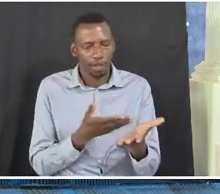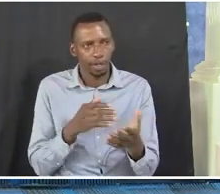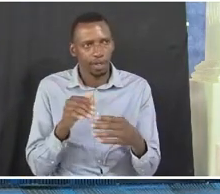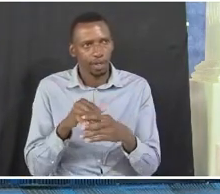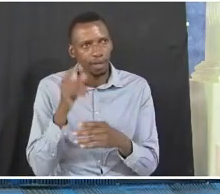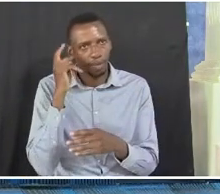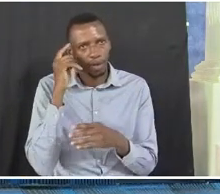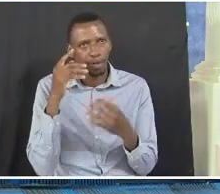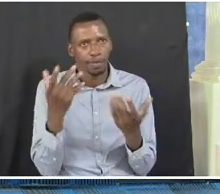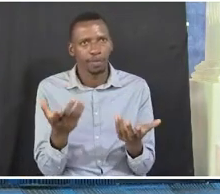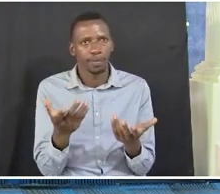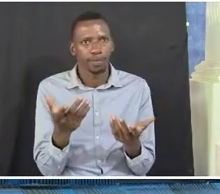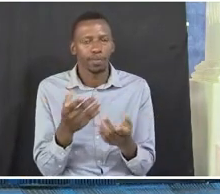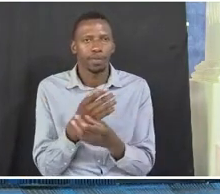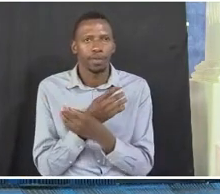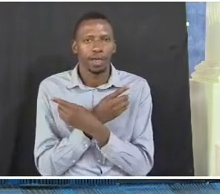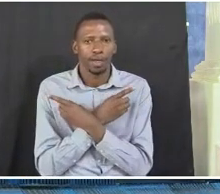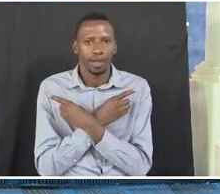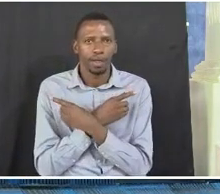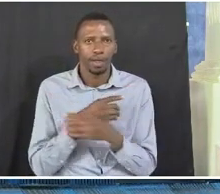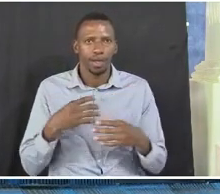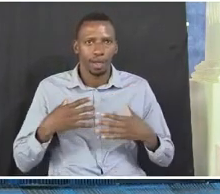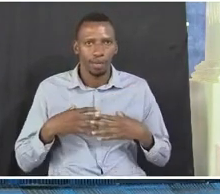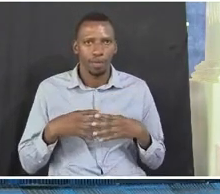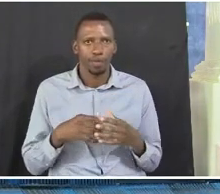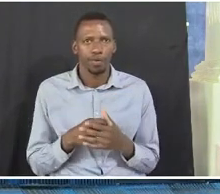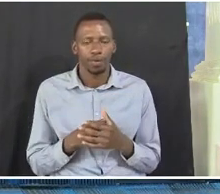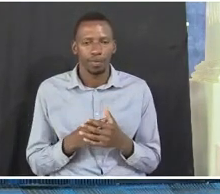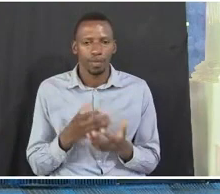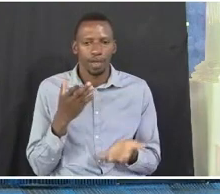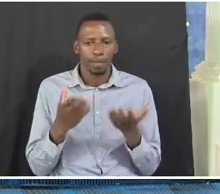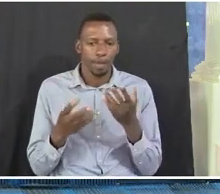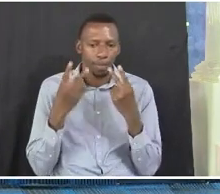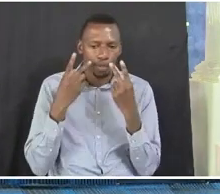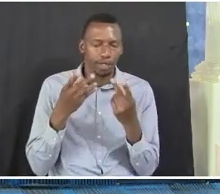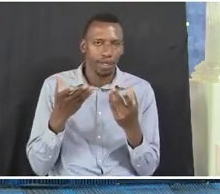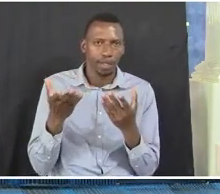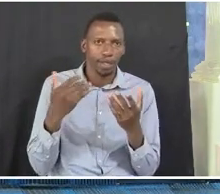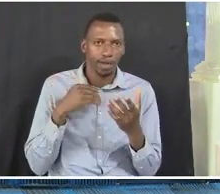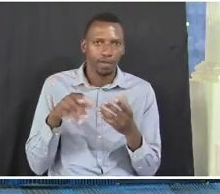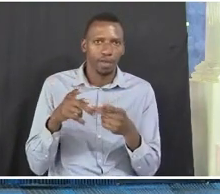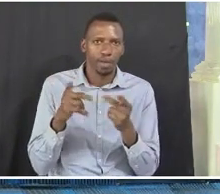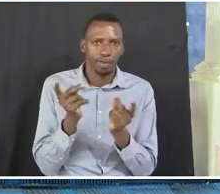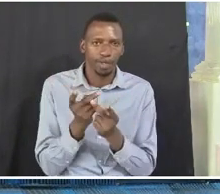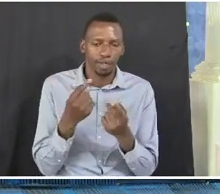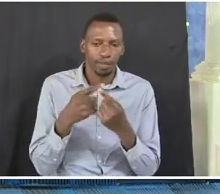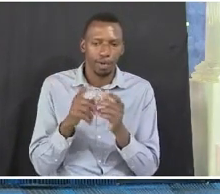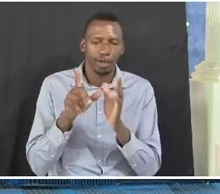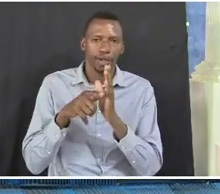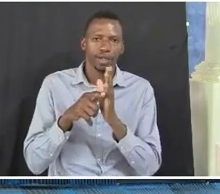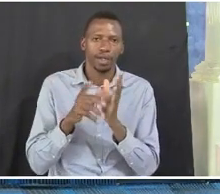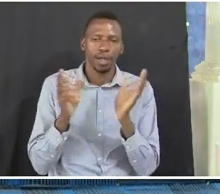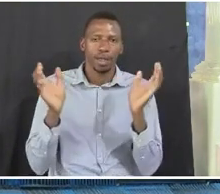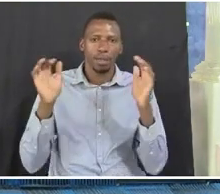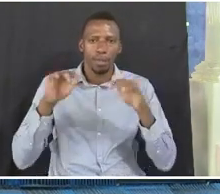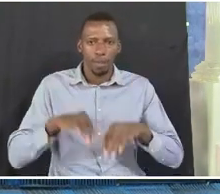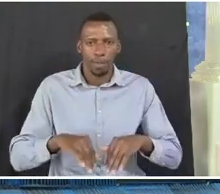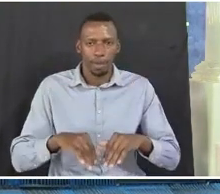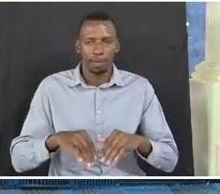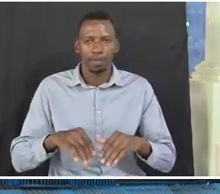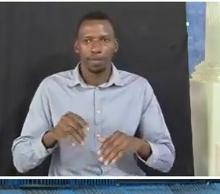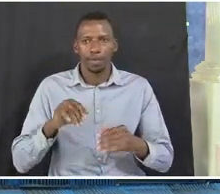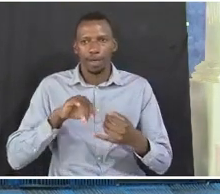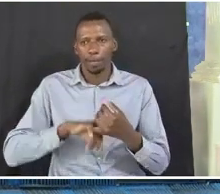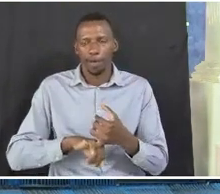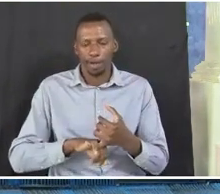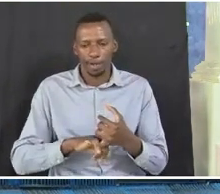Dear people, they may seem to have their place, but with time they fade away and marriage becomes